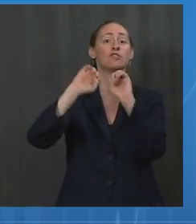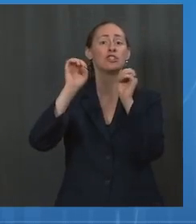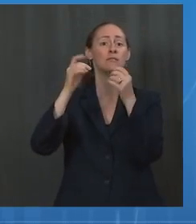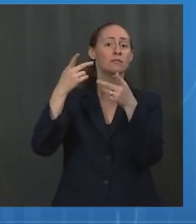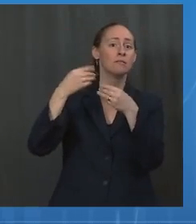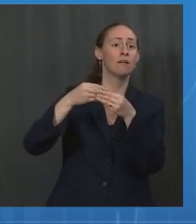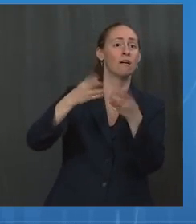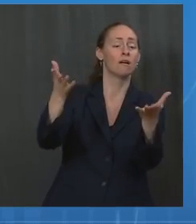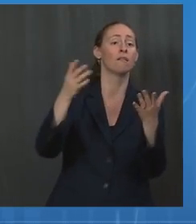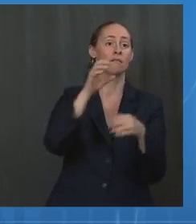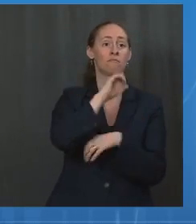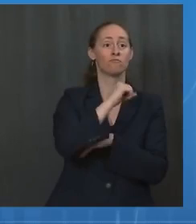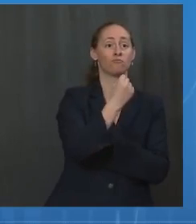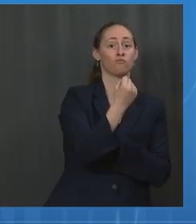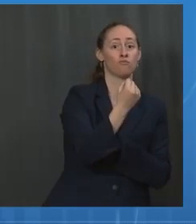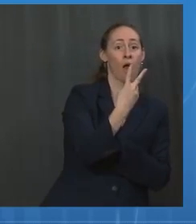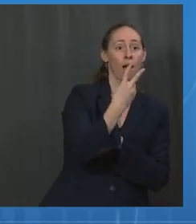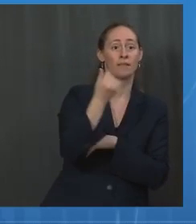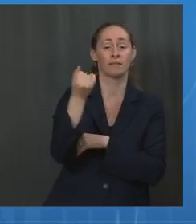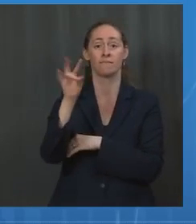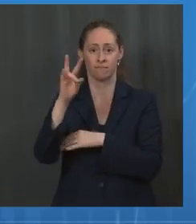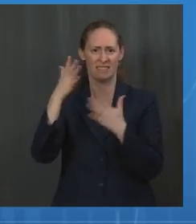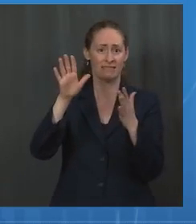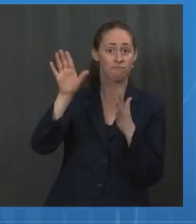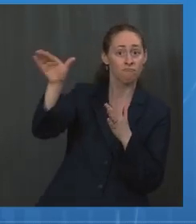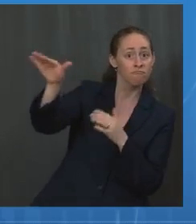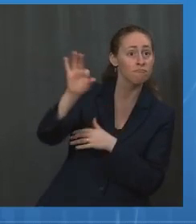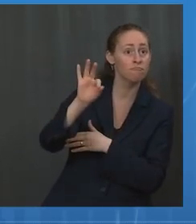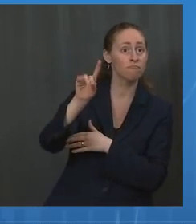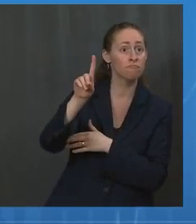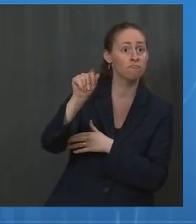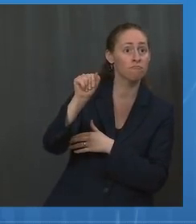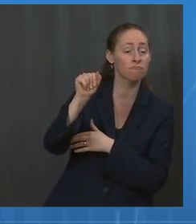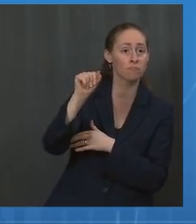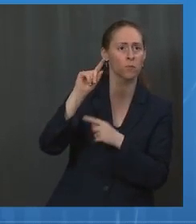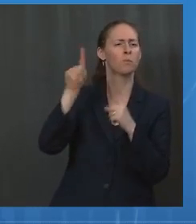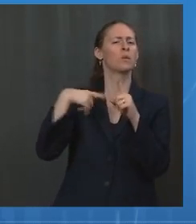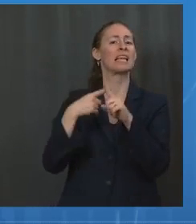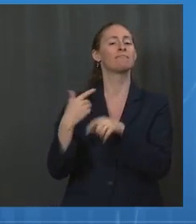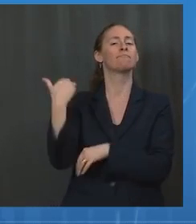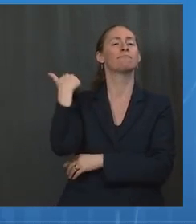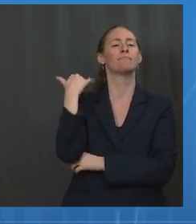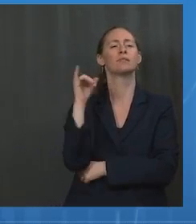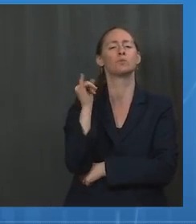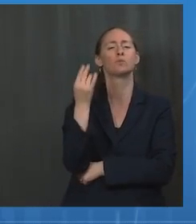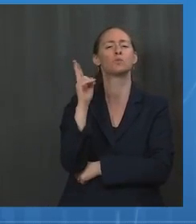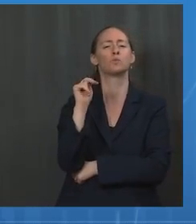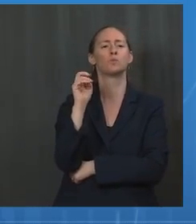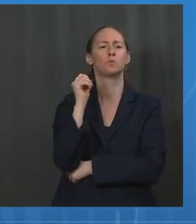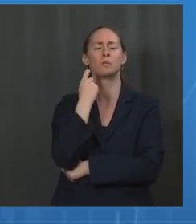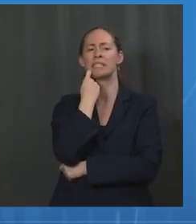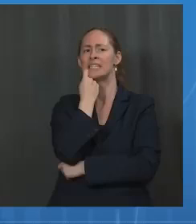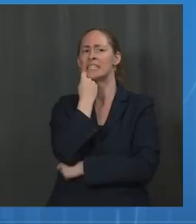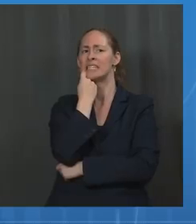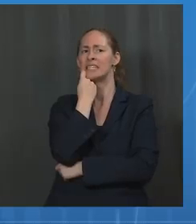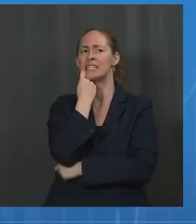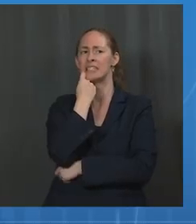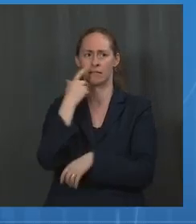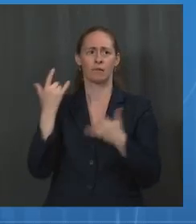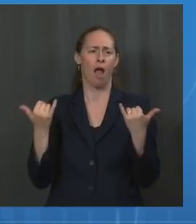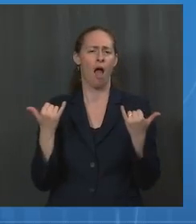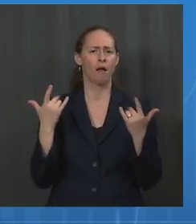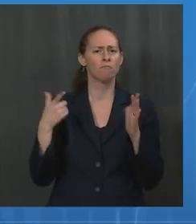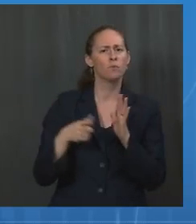adolescents 12 to 17 a couple of months ago in June 10th of 2021, and that FDA